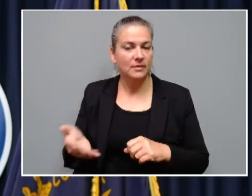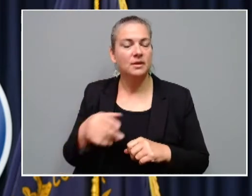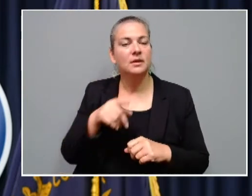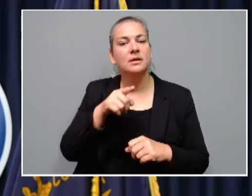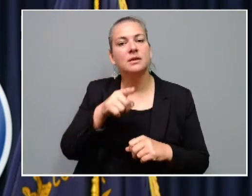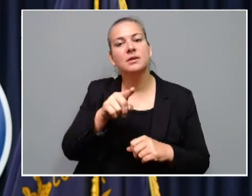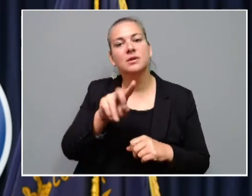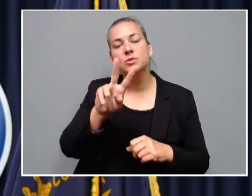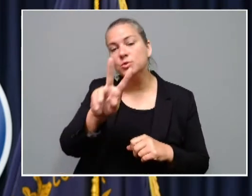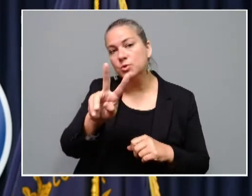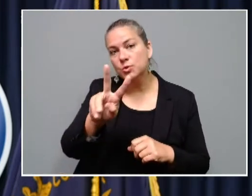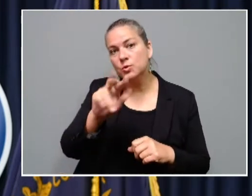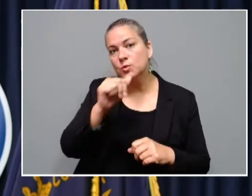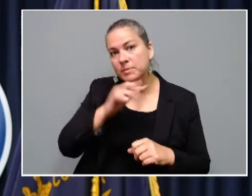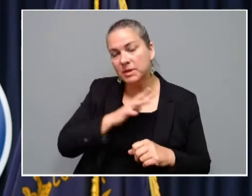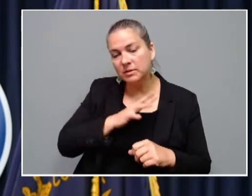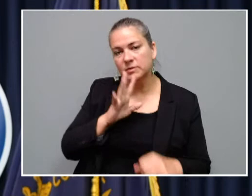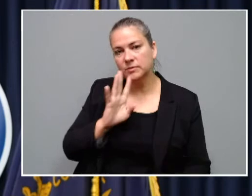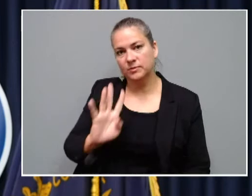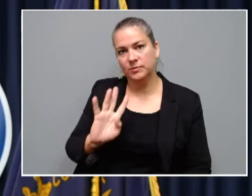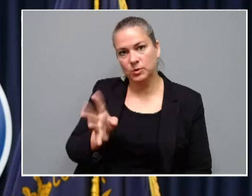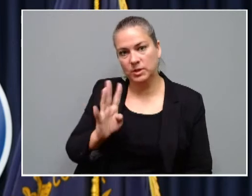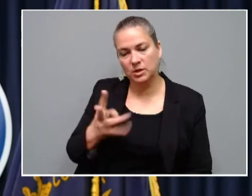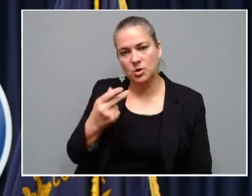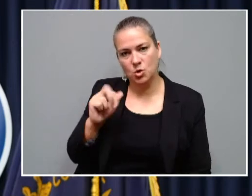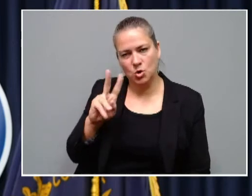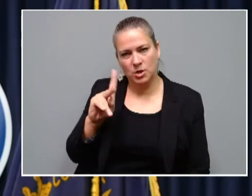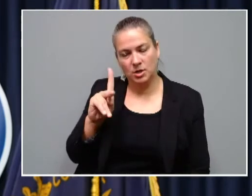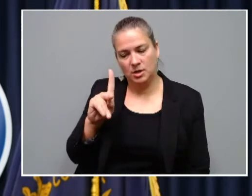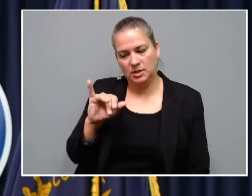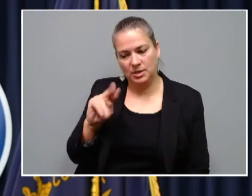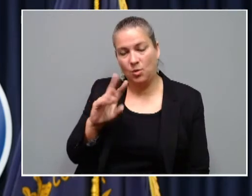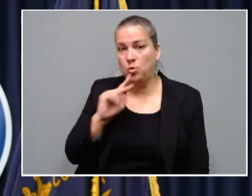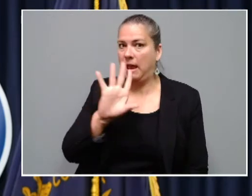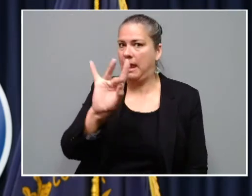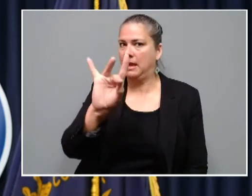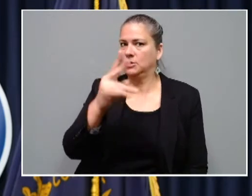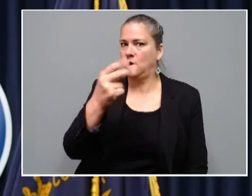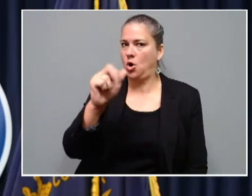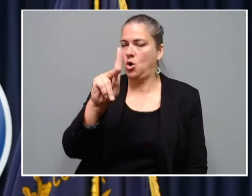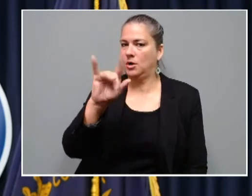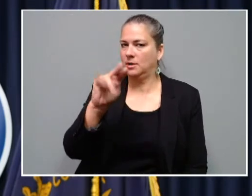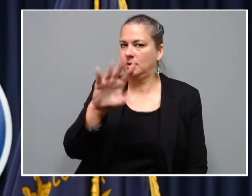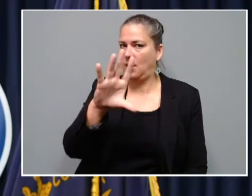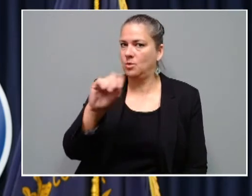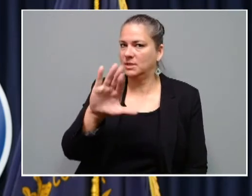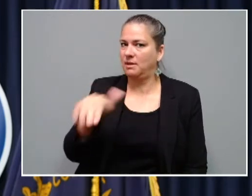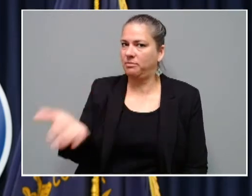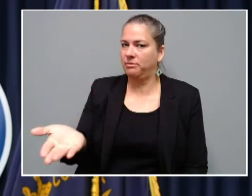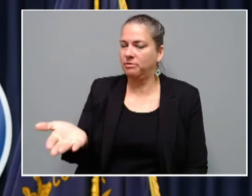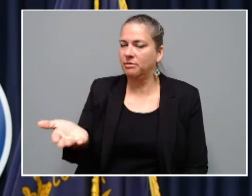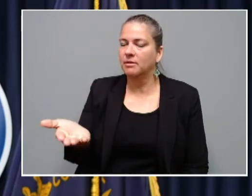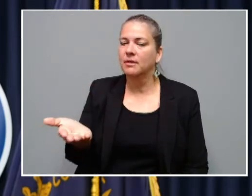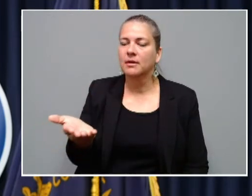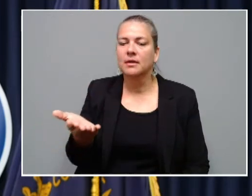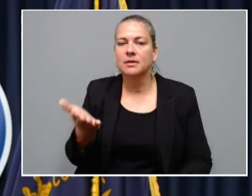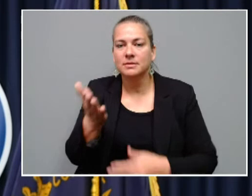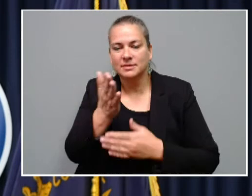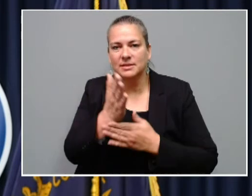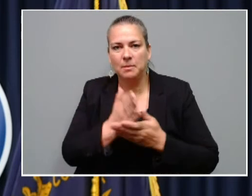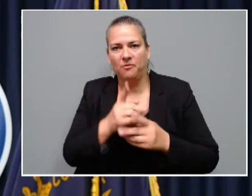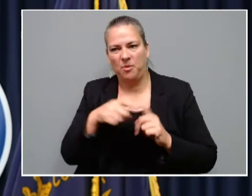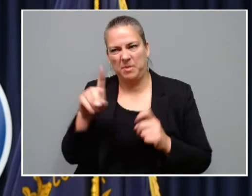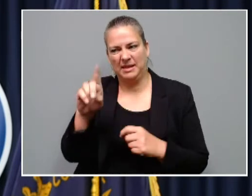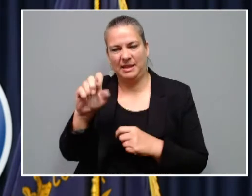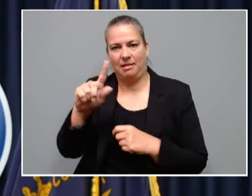2 women in their 40s in Hardin County. Actually, there were 8 Hardin County deaths, some of them catching up, but all of them from the Delta variant